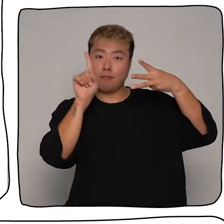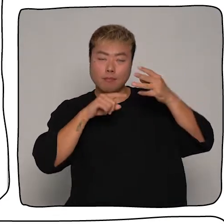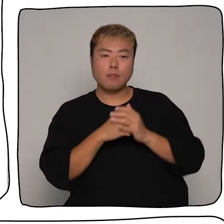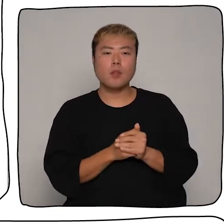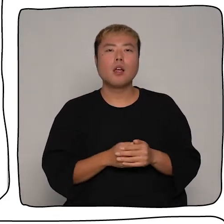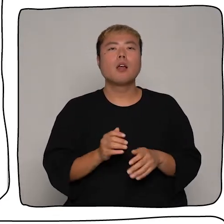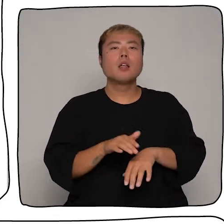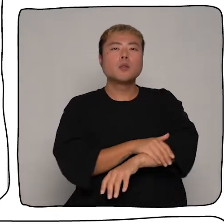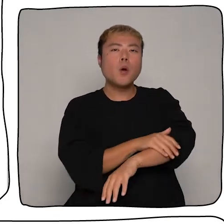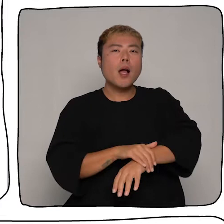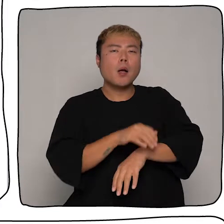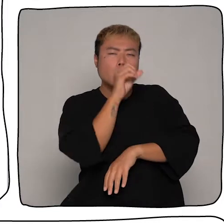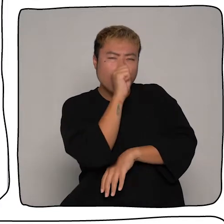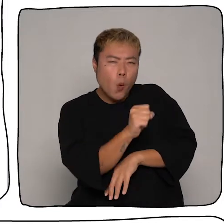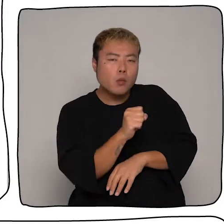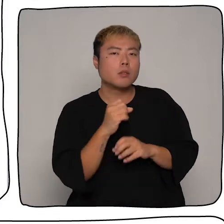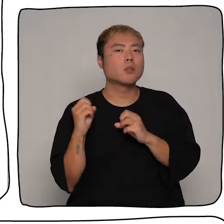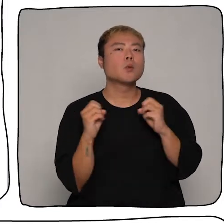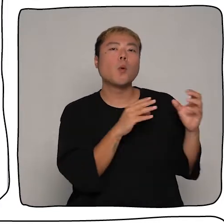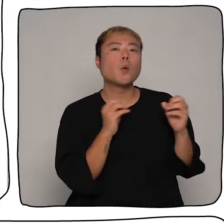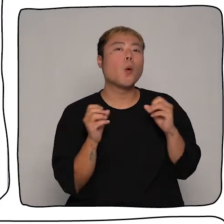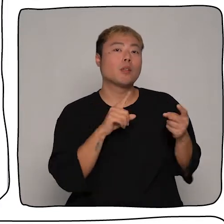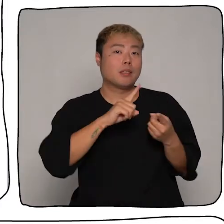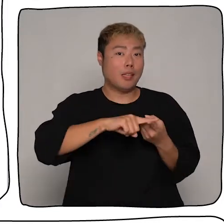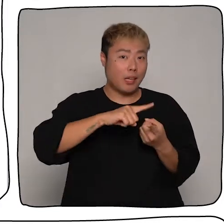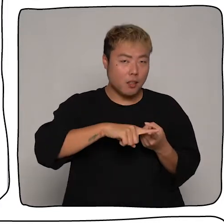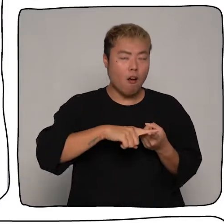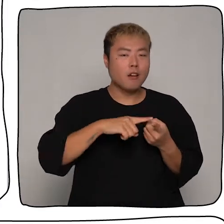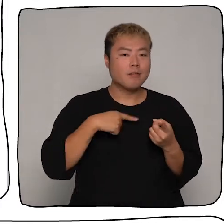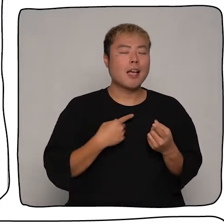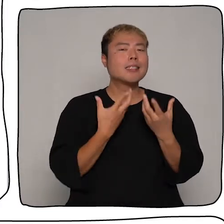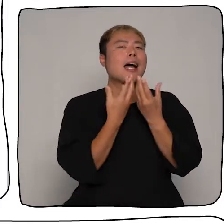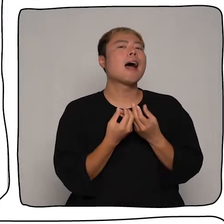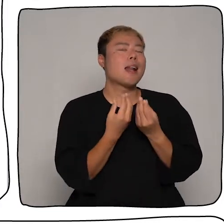characteristics of good haptic communication.